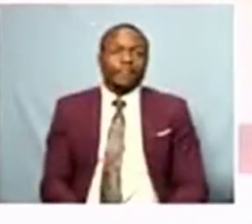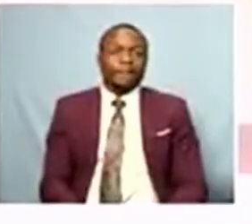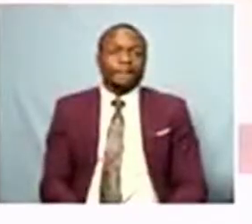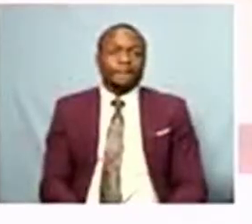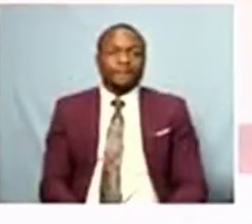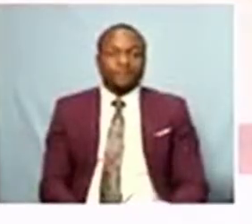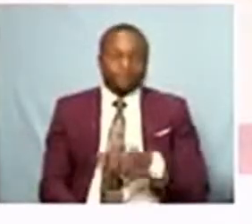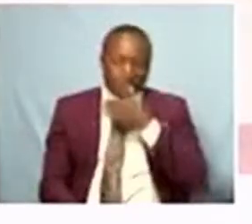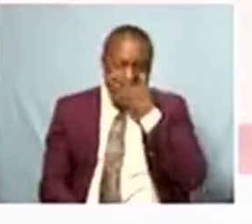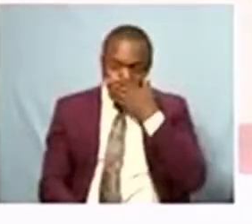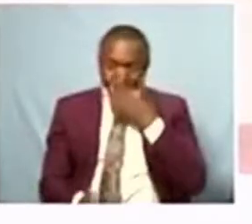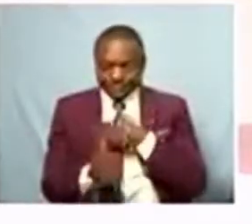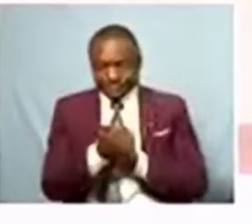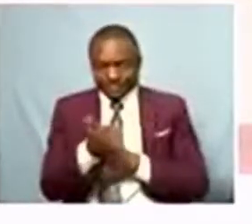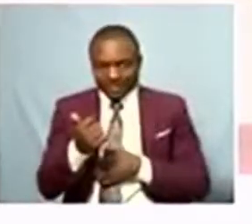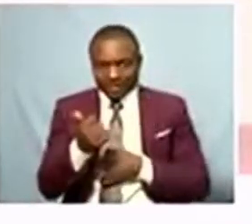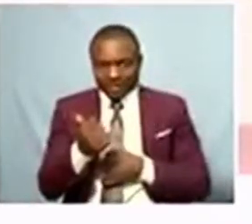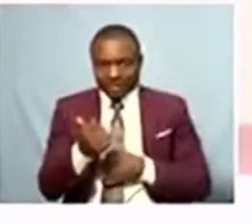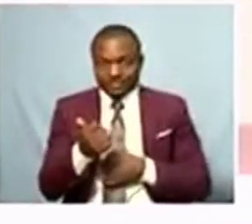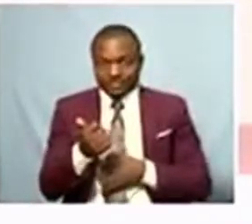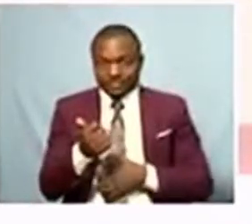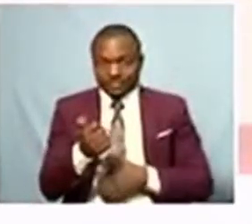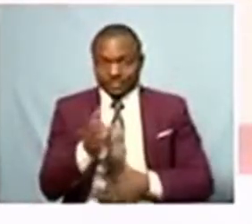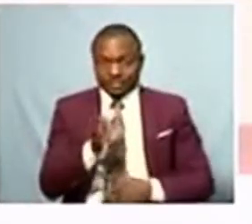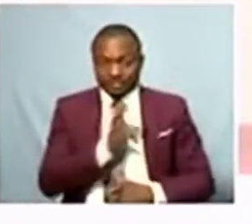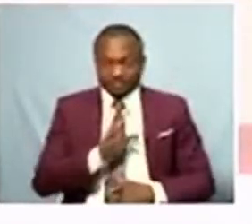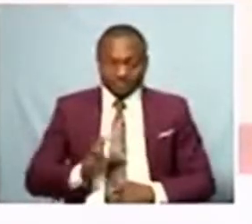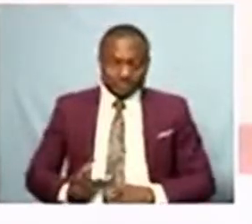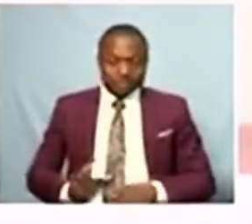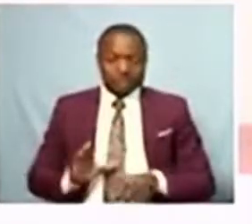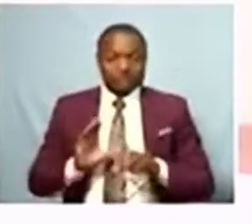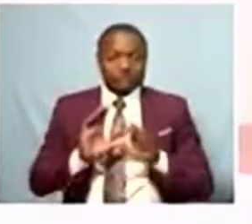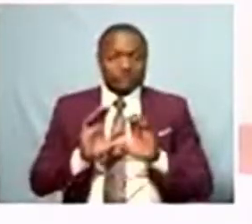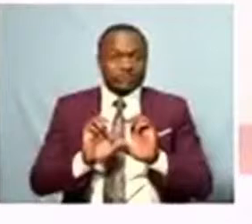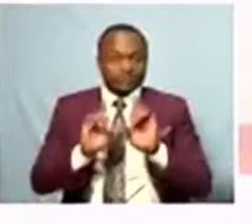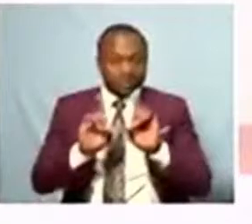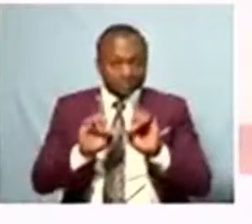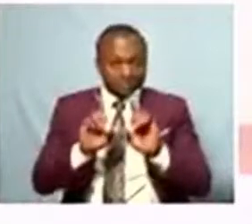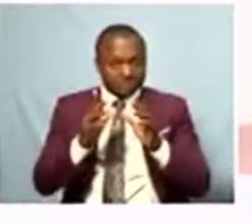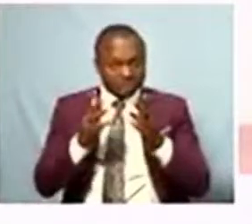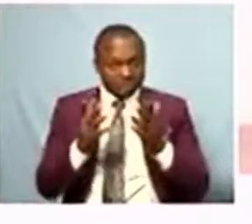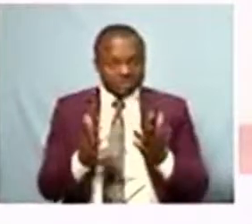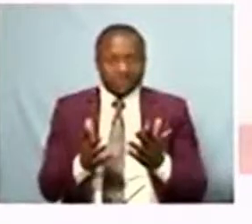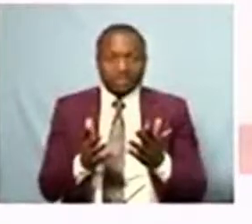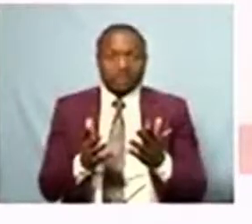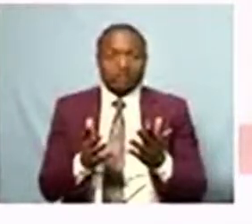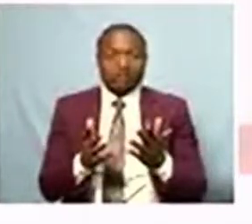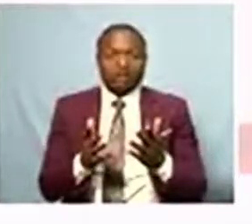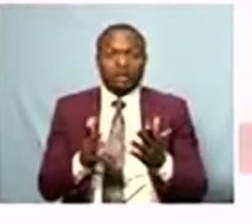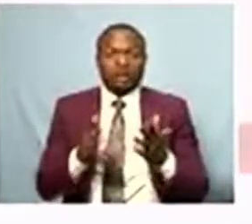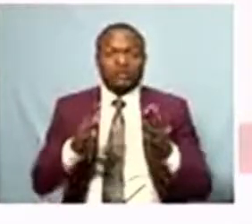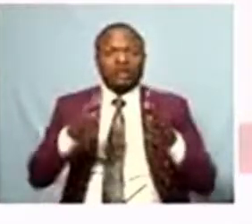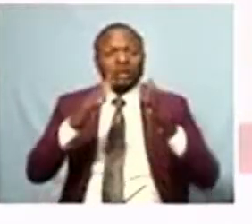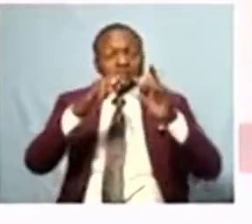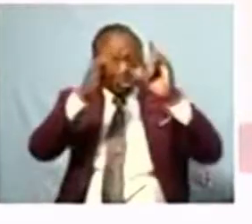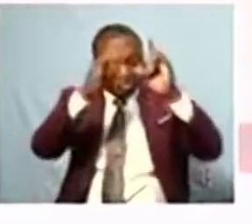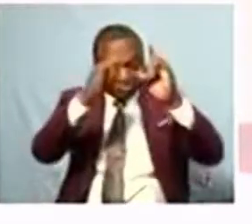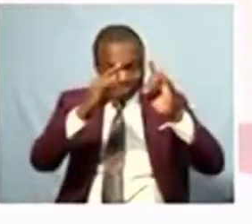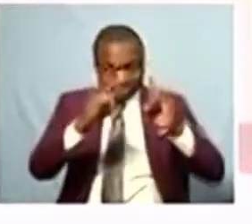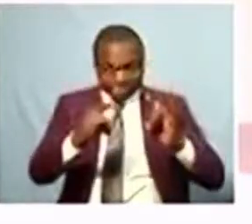Crucially, any employer, education, or accommodation establishment